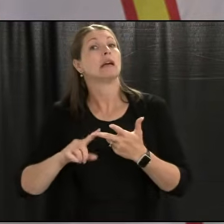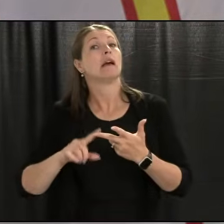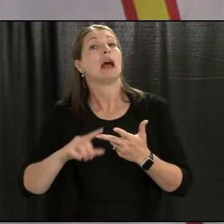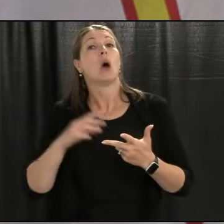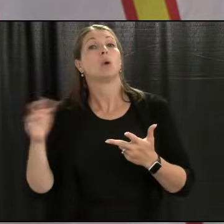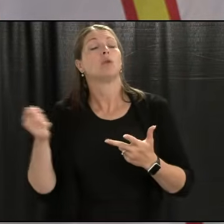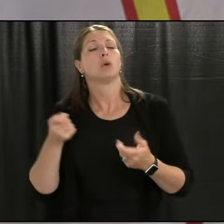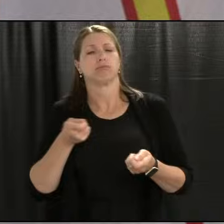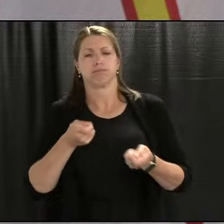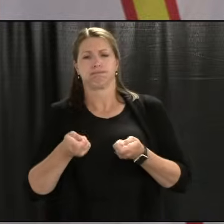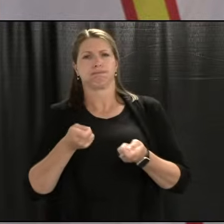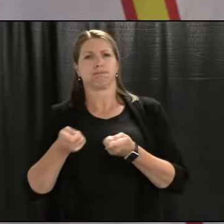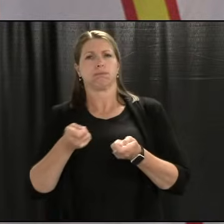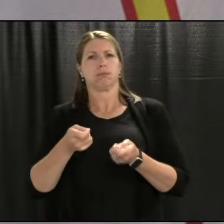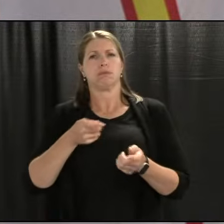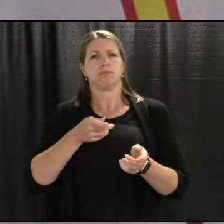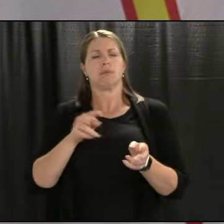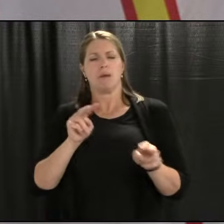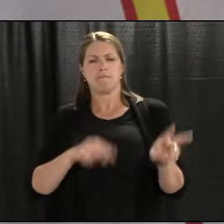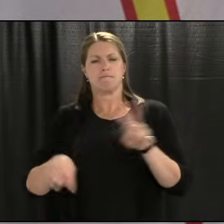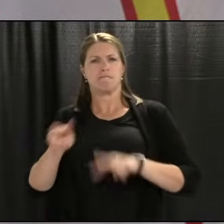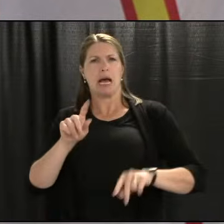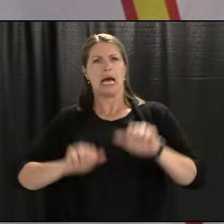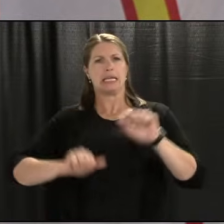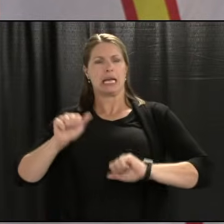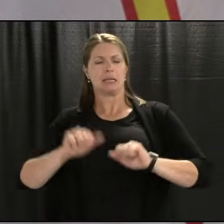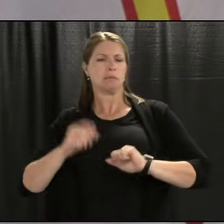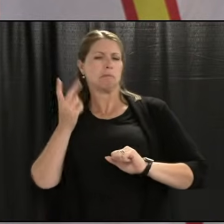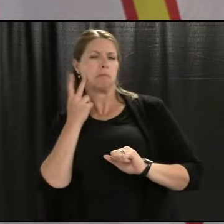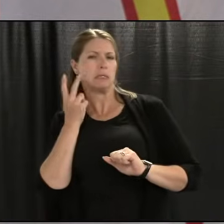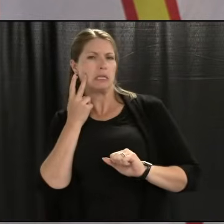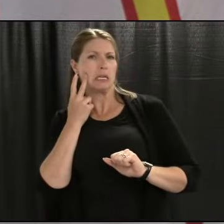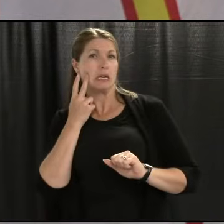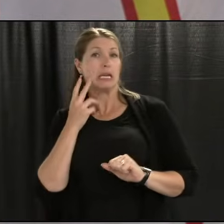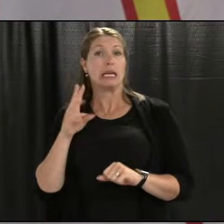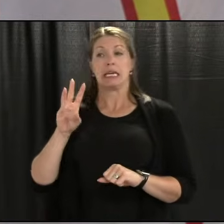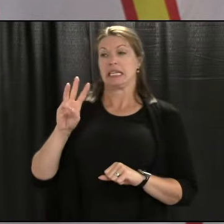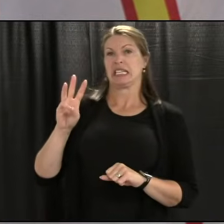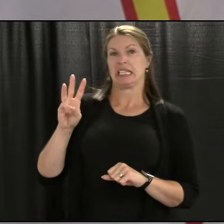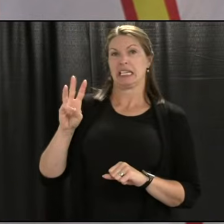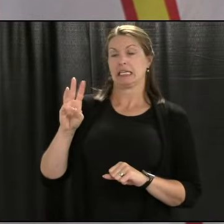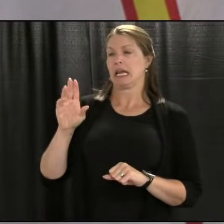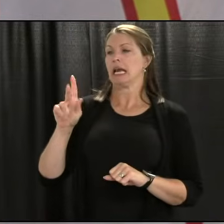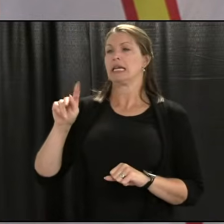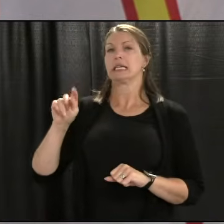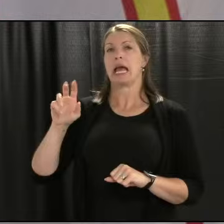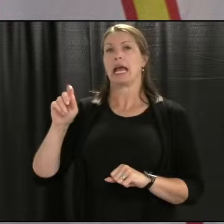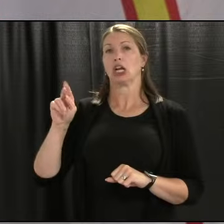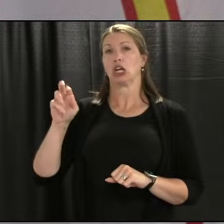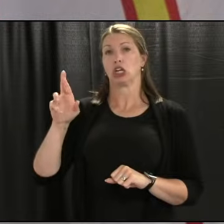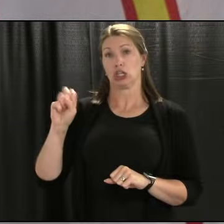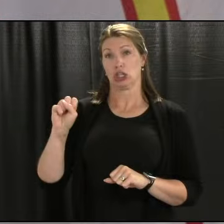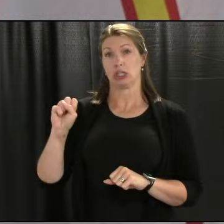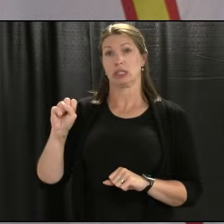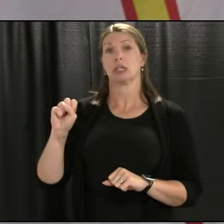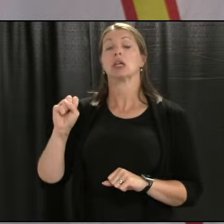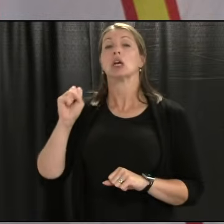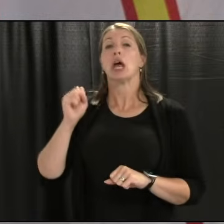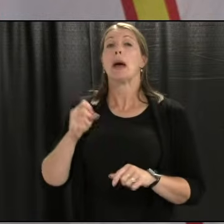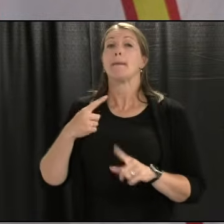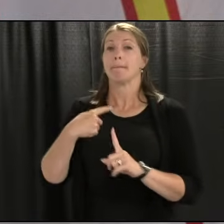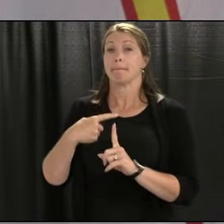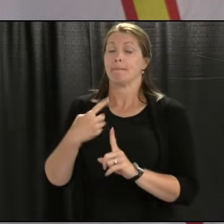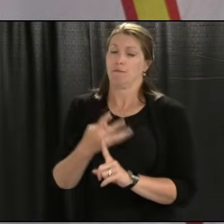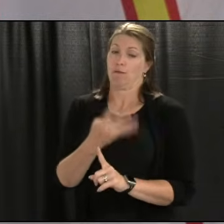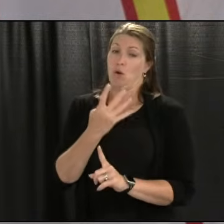Fire Department remains there as well. So our 6 tankers will be there today. That's the 4 Newfoundland and Labrador assets and 2 from